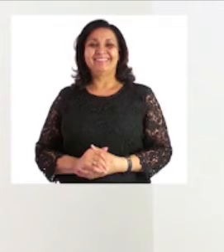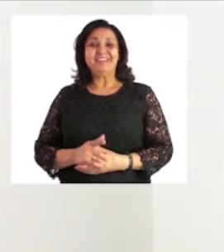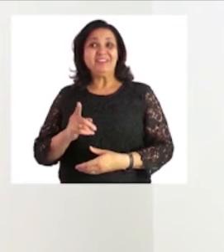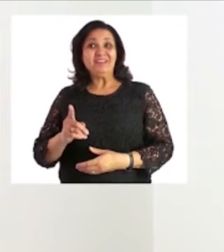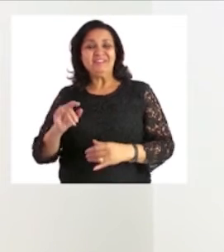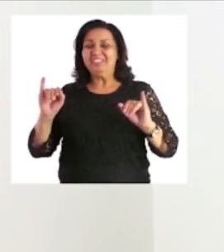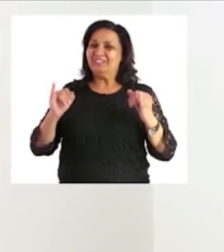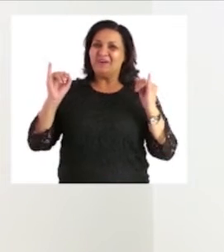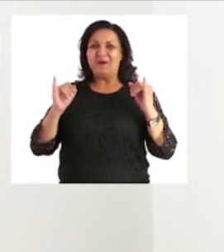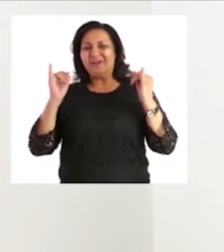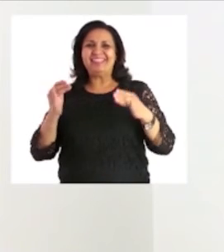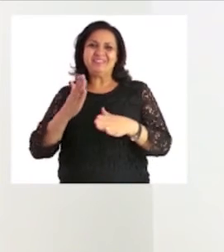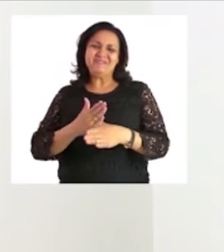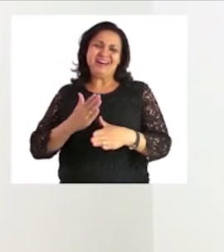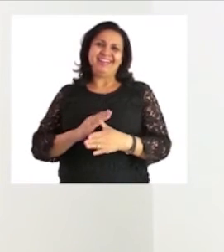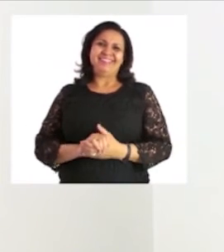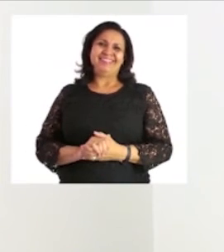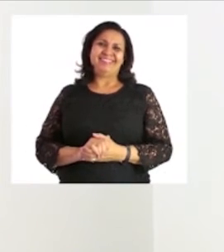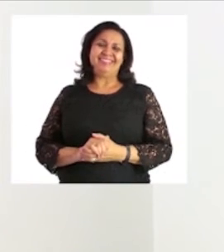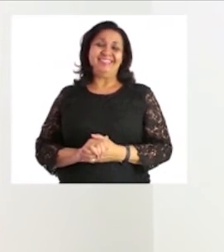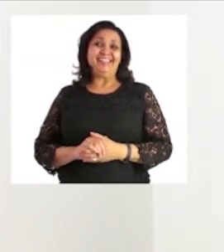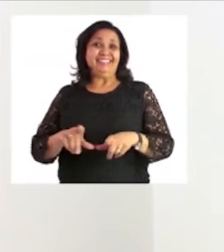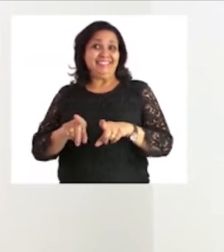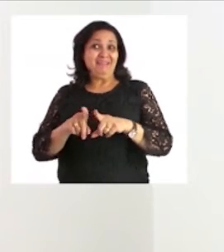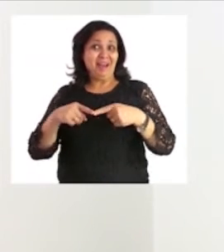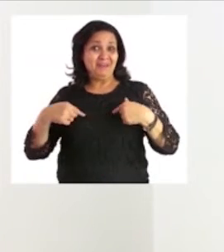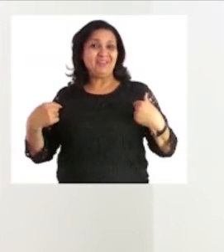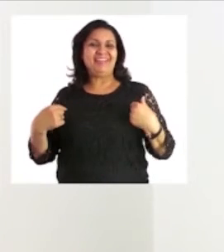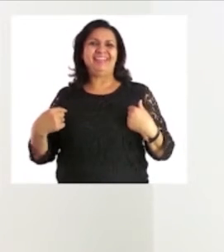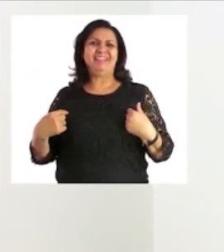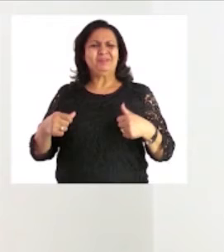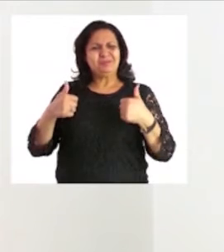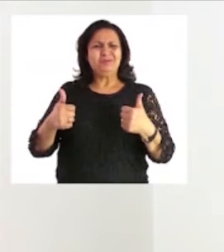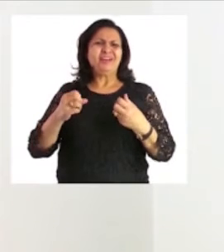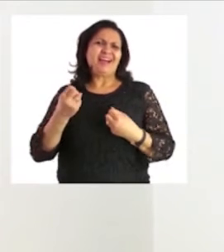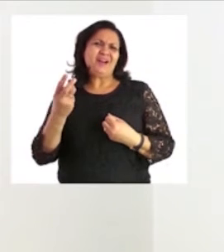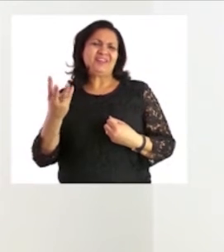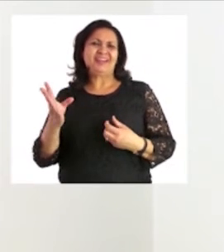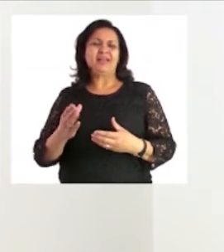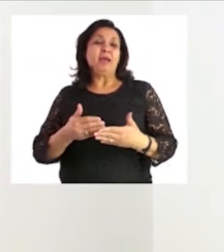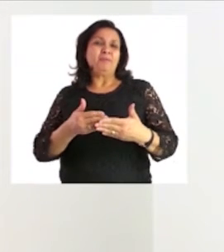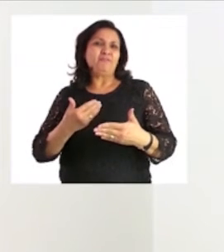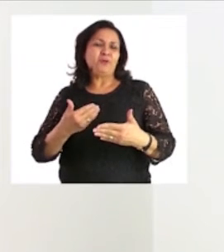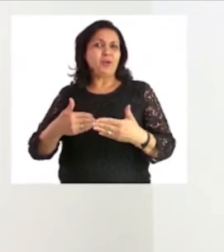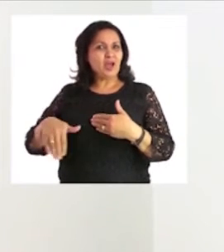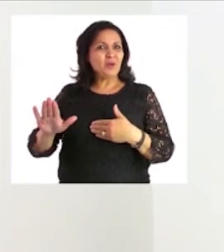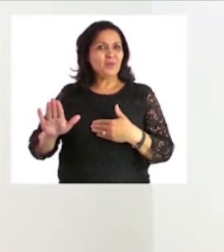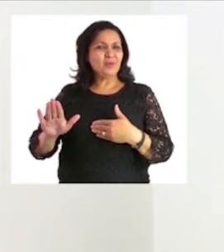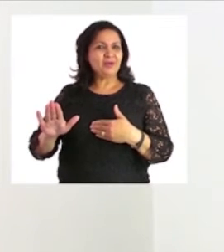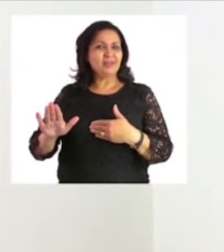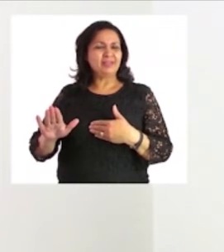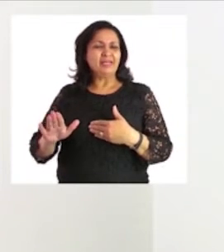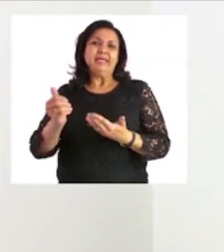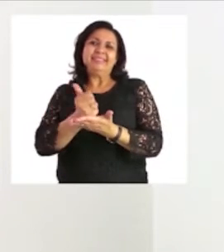Hope you have enjoyed today's lesson like we did. It was good counting with you. But before we leave, let's